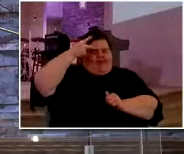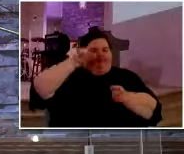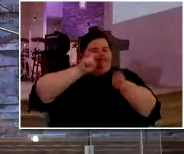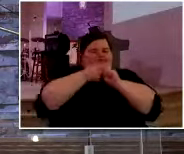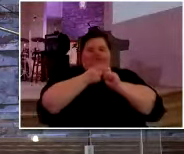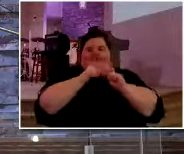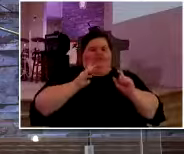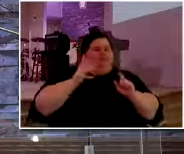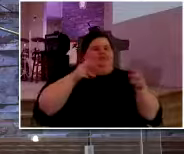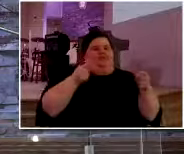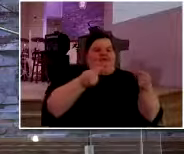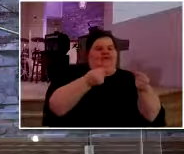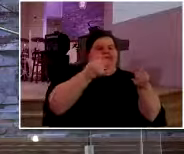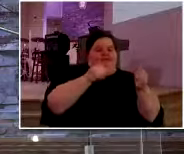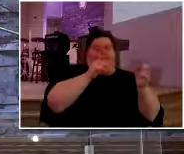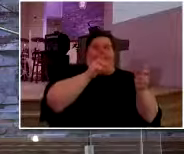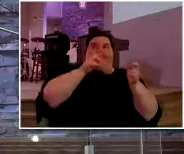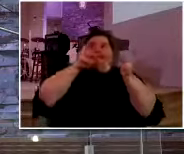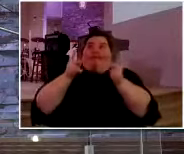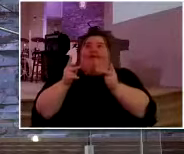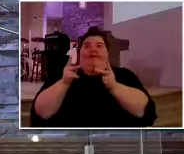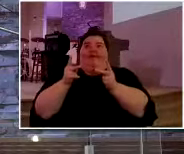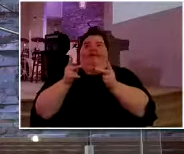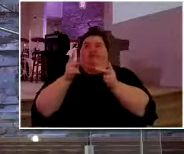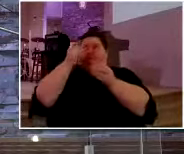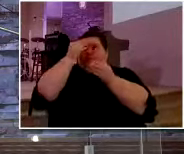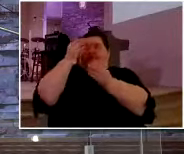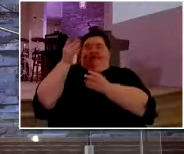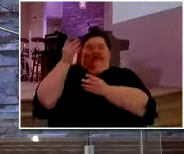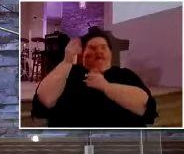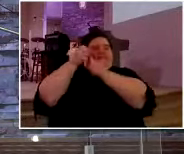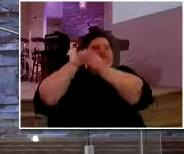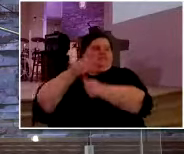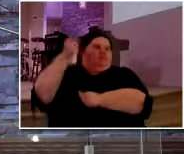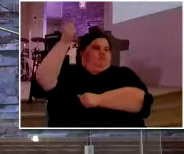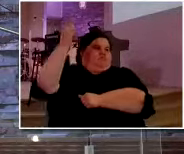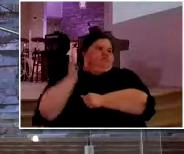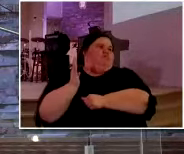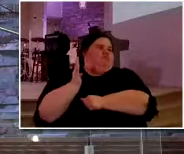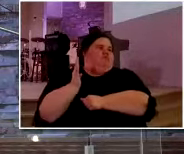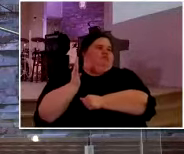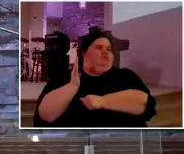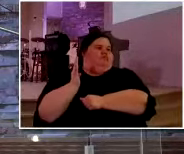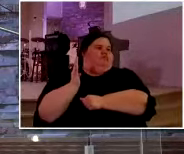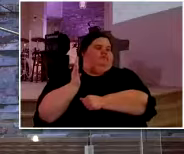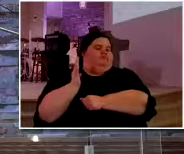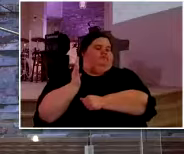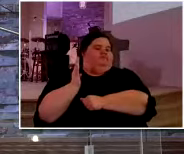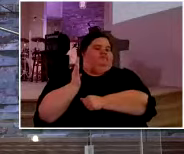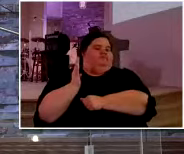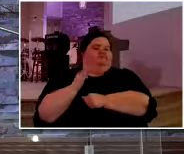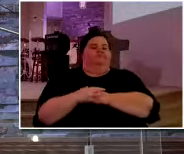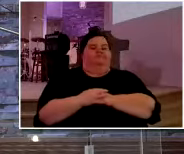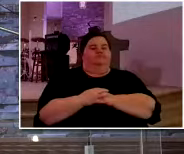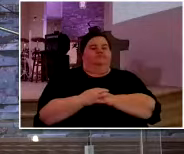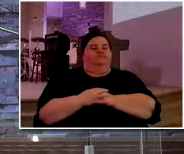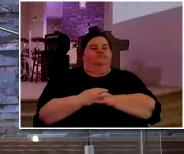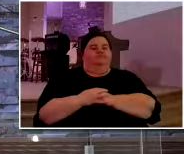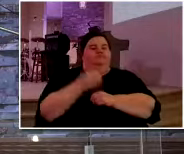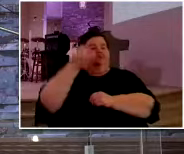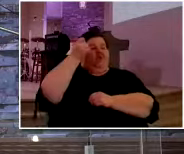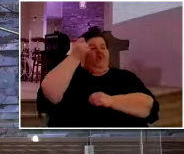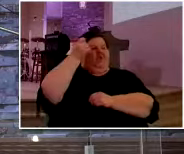sin, and a returning to the obedience of God. See, he's been trying to get people